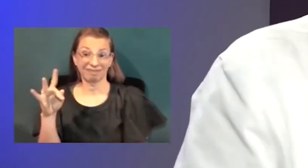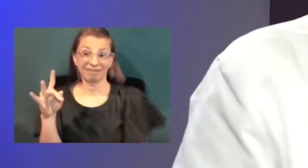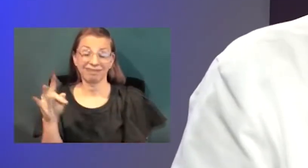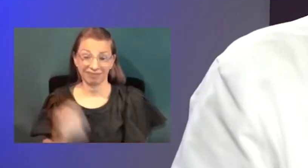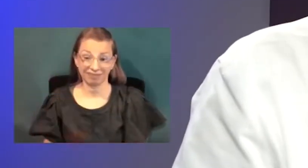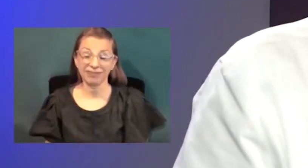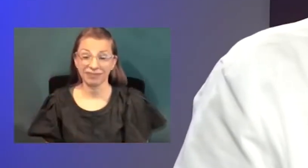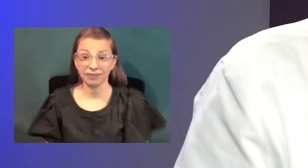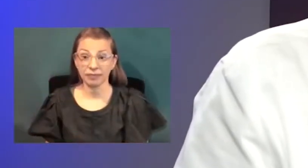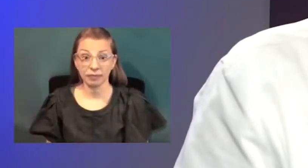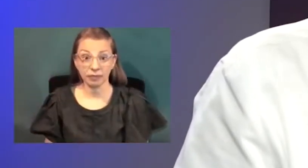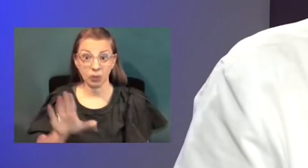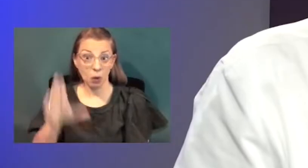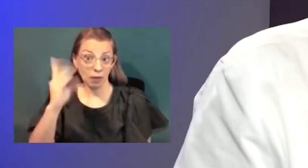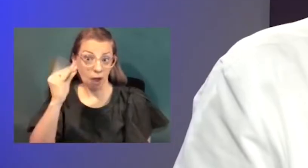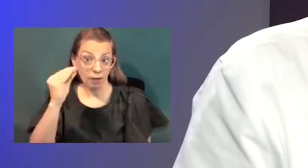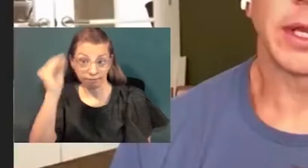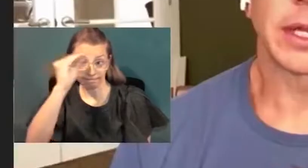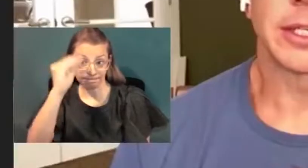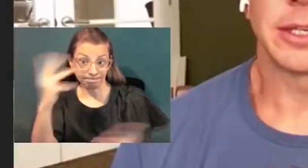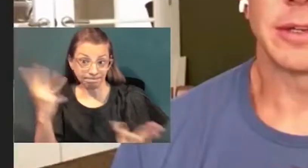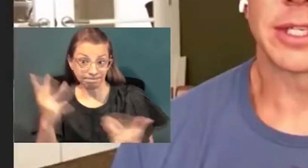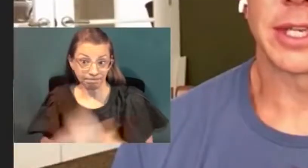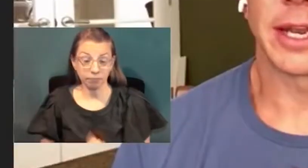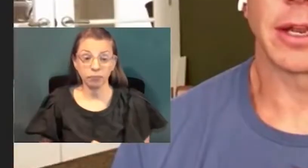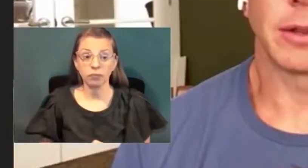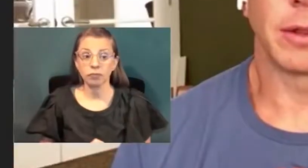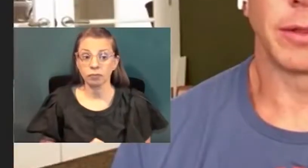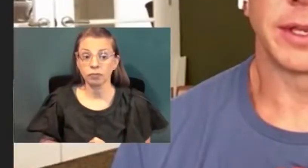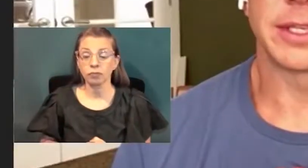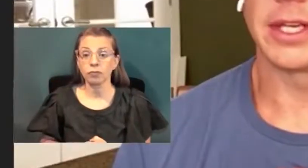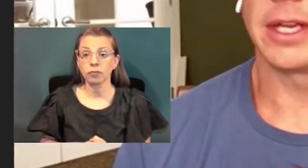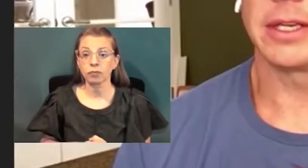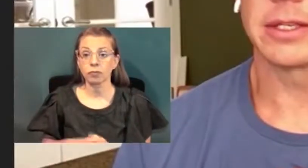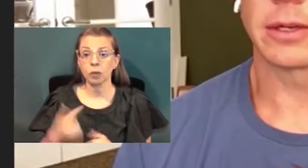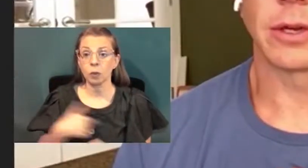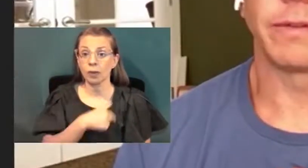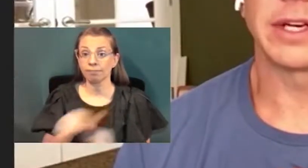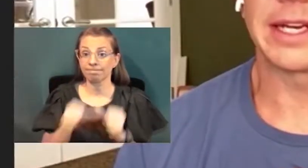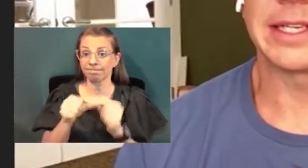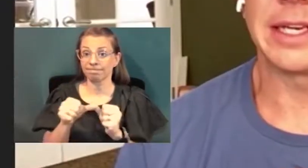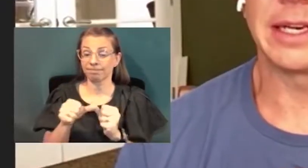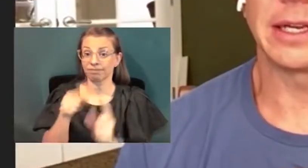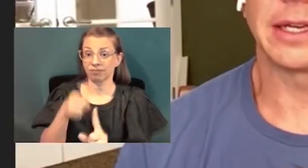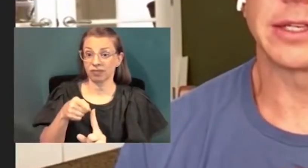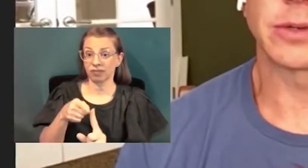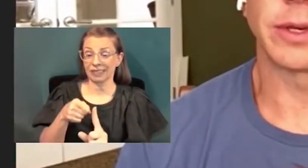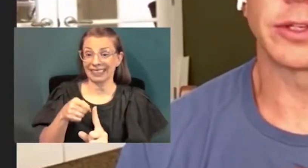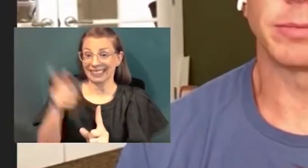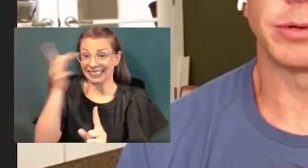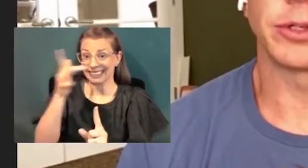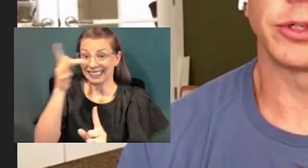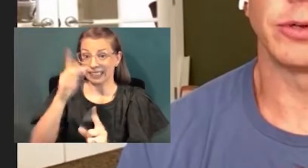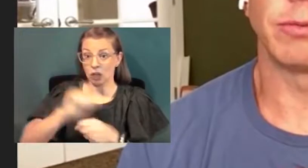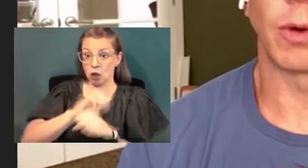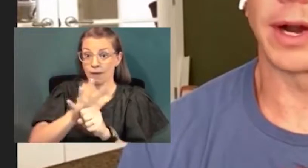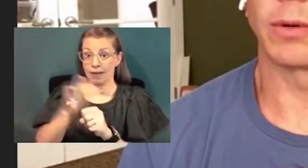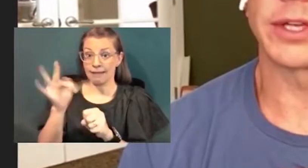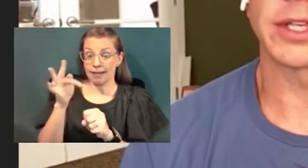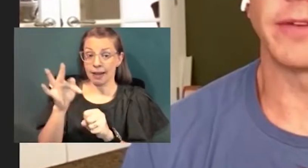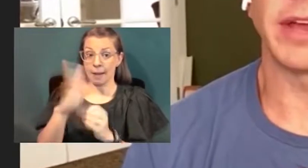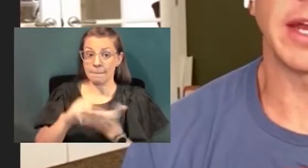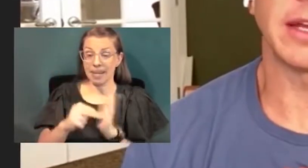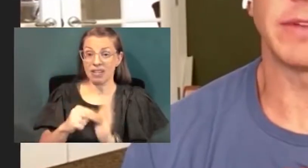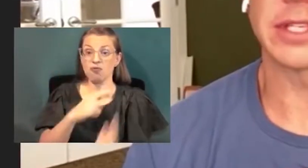that? Yeah, I think we continue to say the disease, COVID-19, is going to put you more